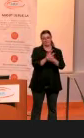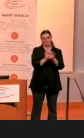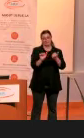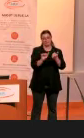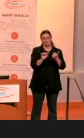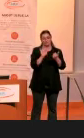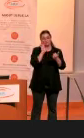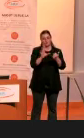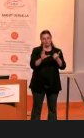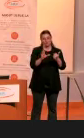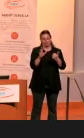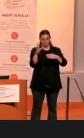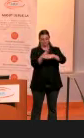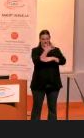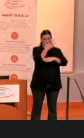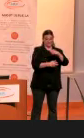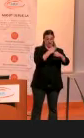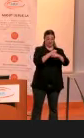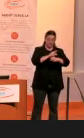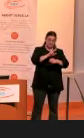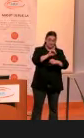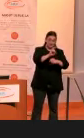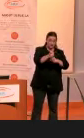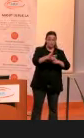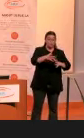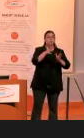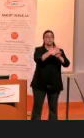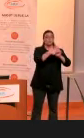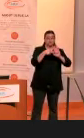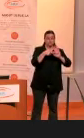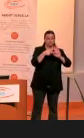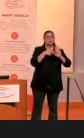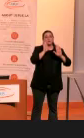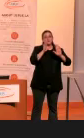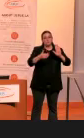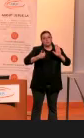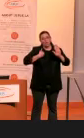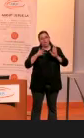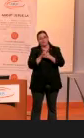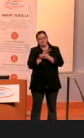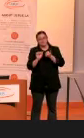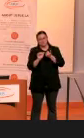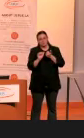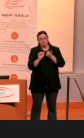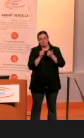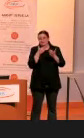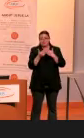and scarring within 5 years of diagnosis, even with minimal abnormal blood